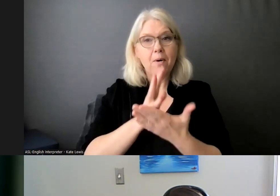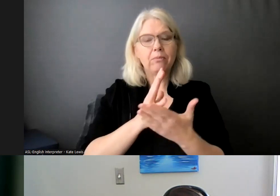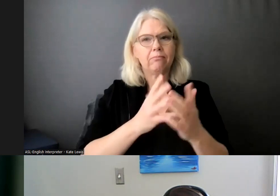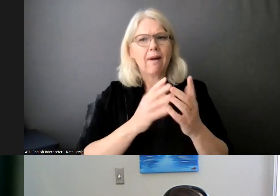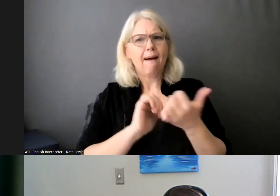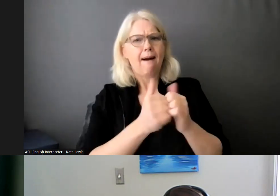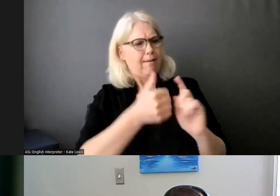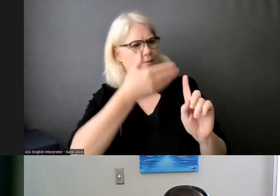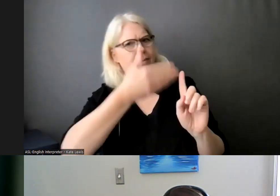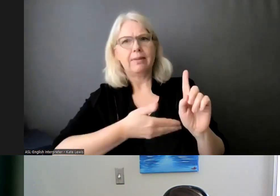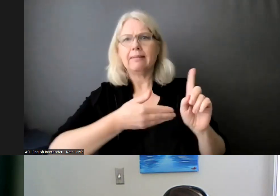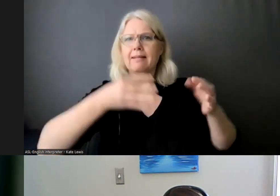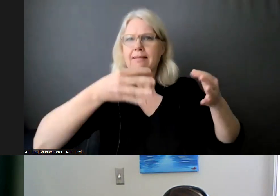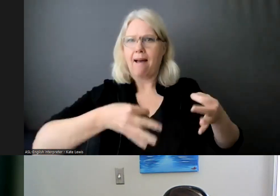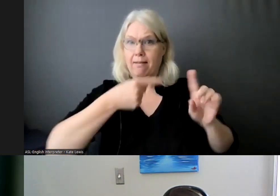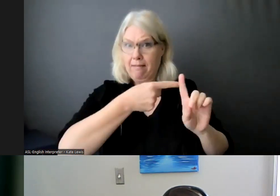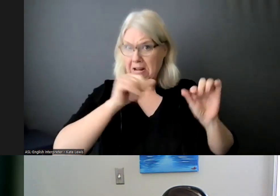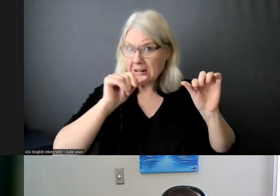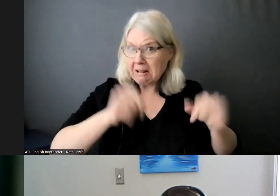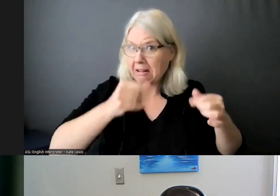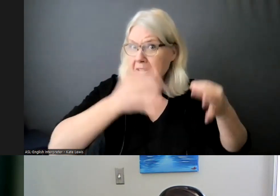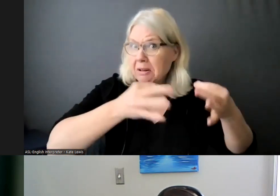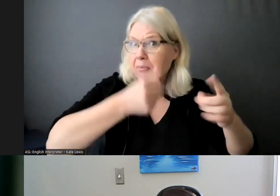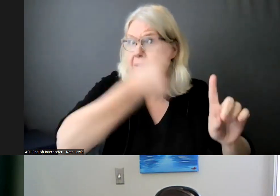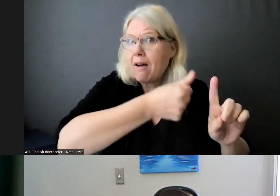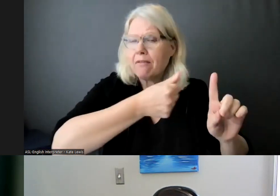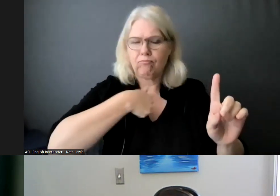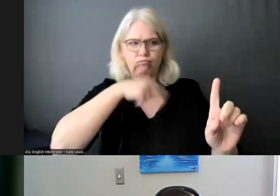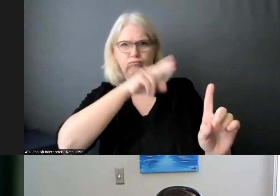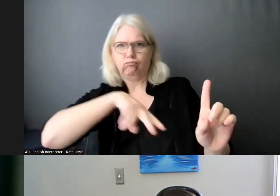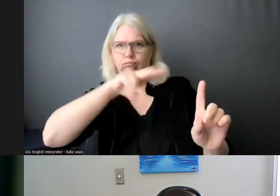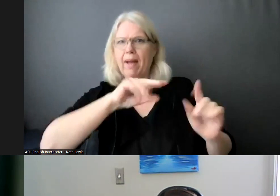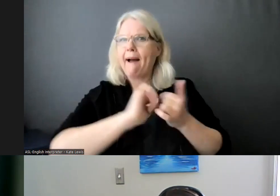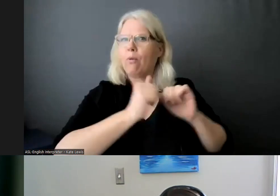the slide deck at this point.